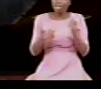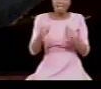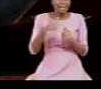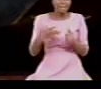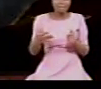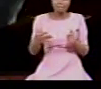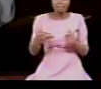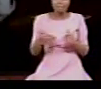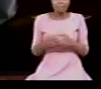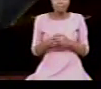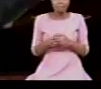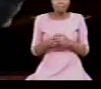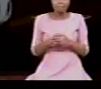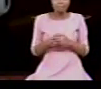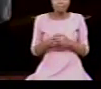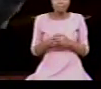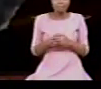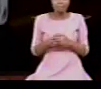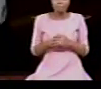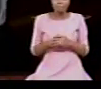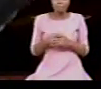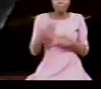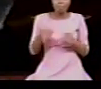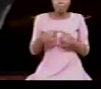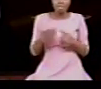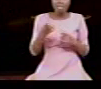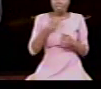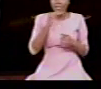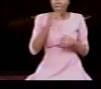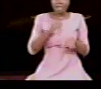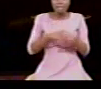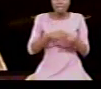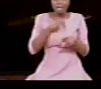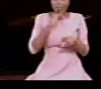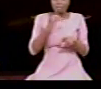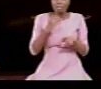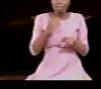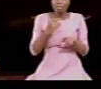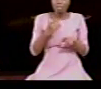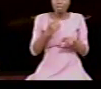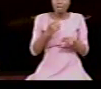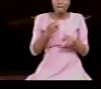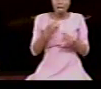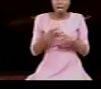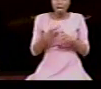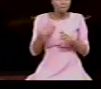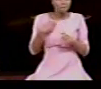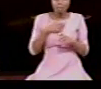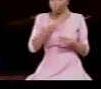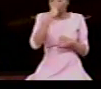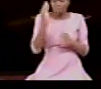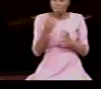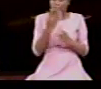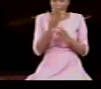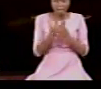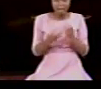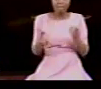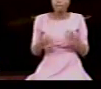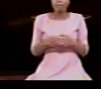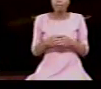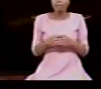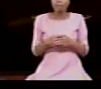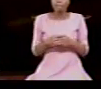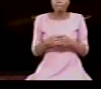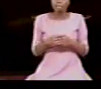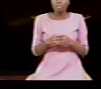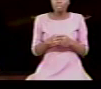time is austral, time is it's critical. Crisis time, we shall never lack. Put us in